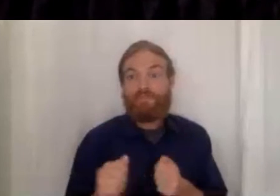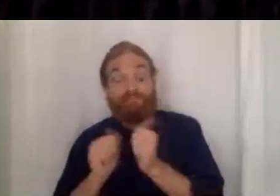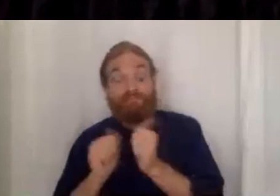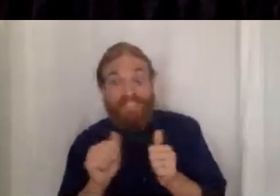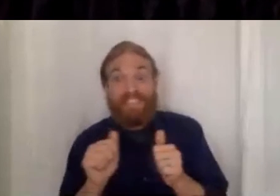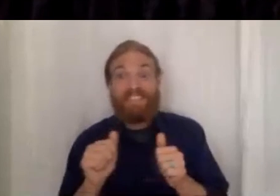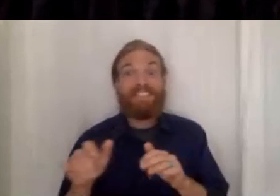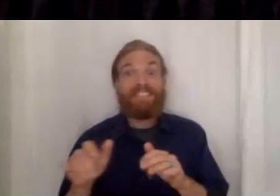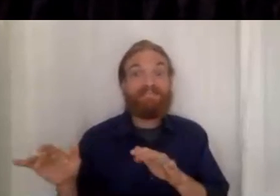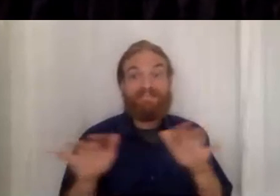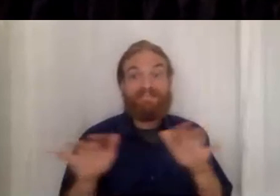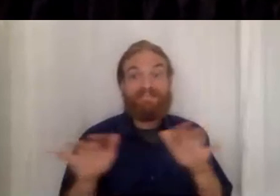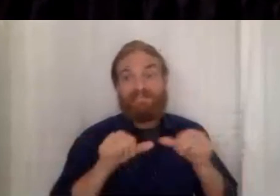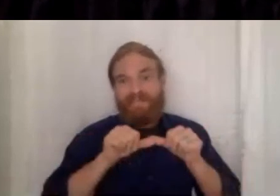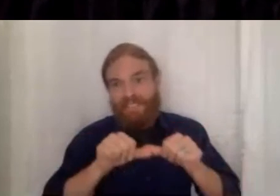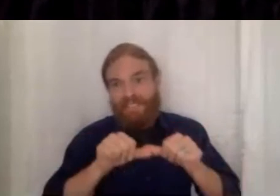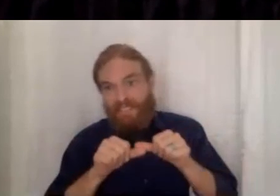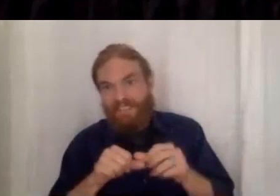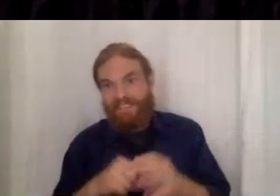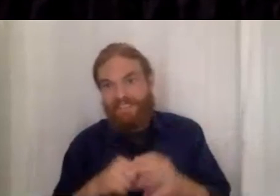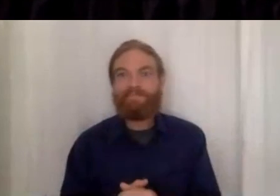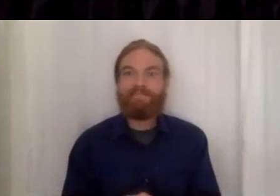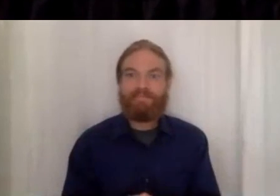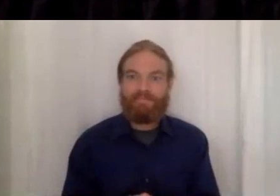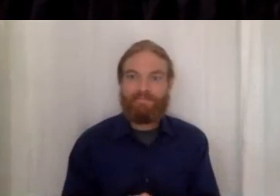not only staff, but resilience.